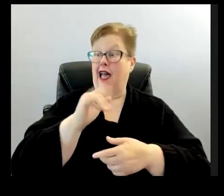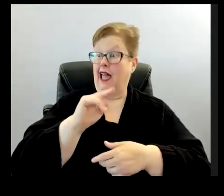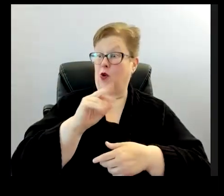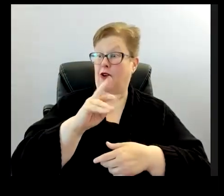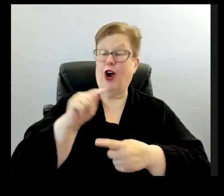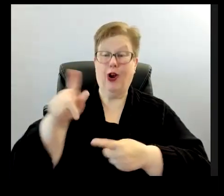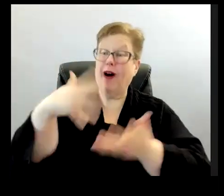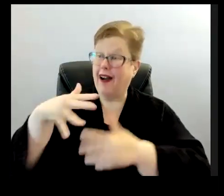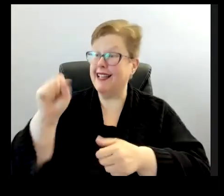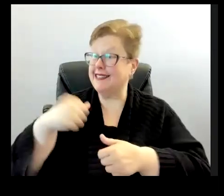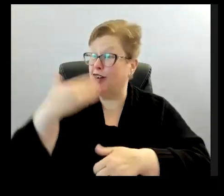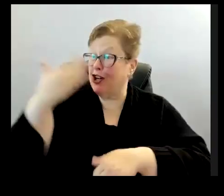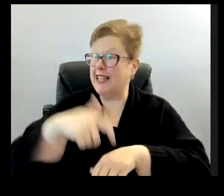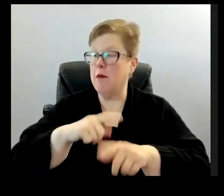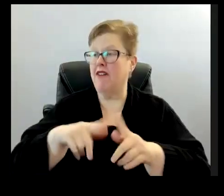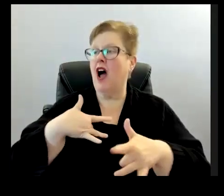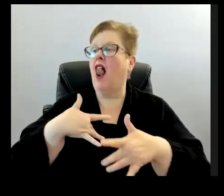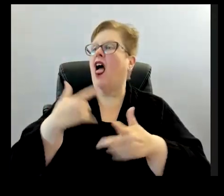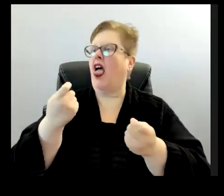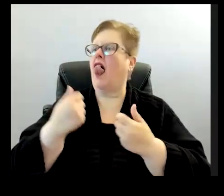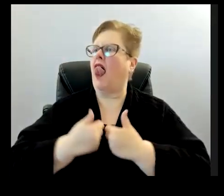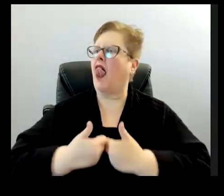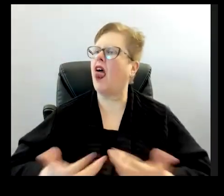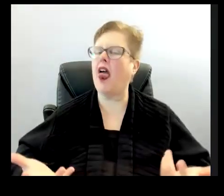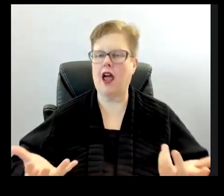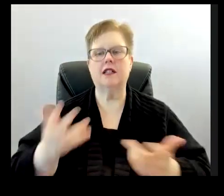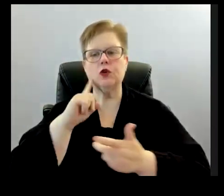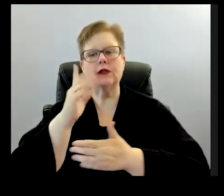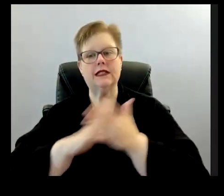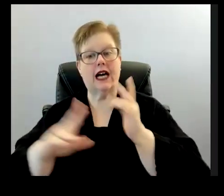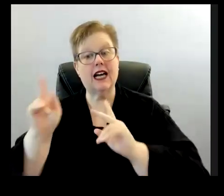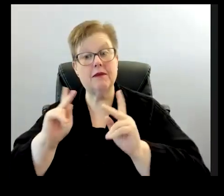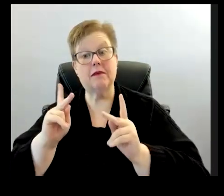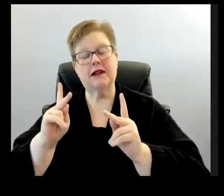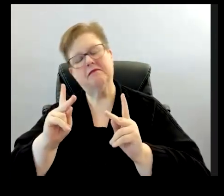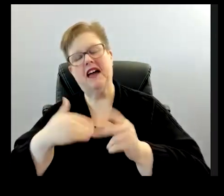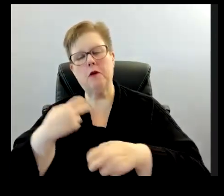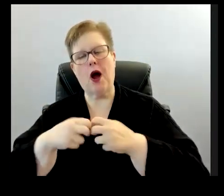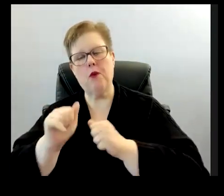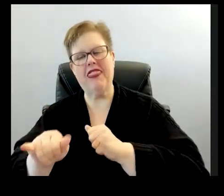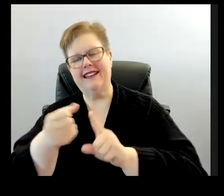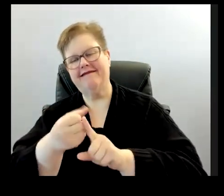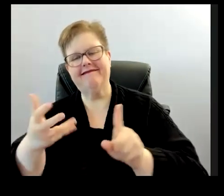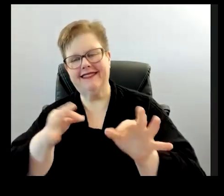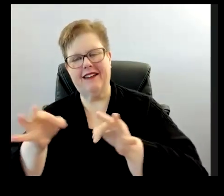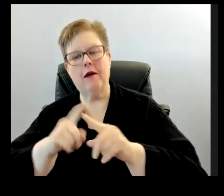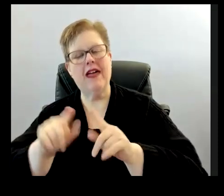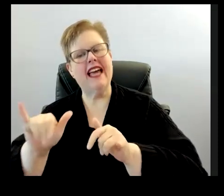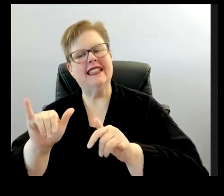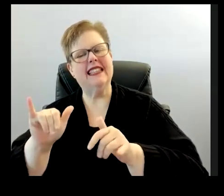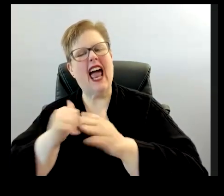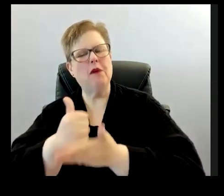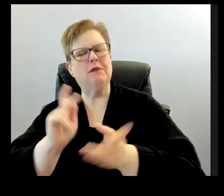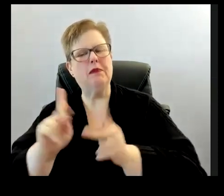great time. And some people would take issue with those definitions, but often that's how people are using those